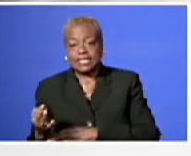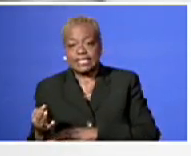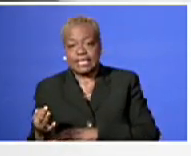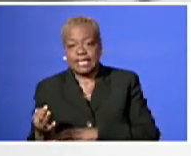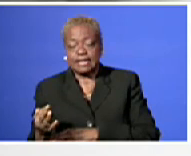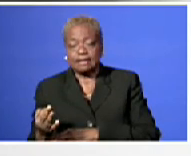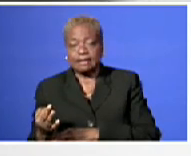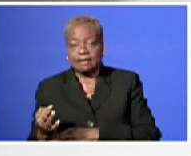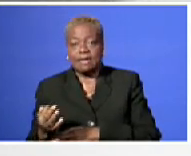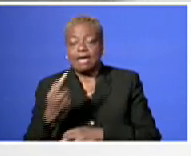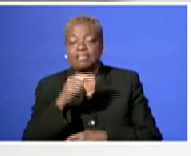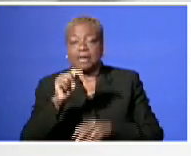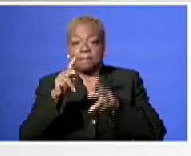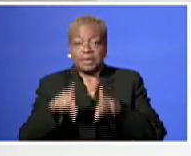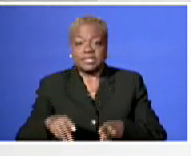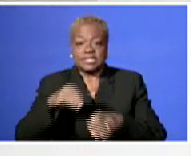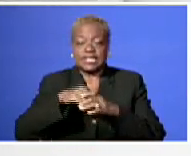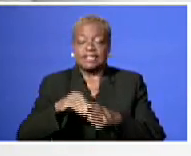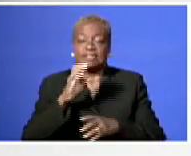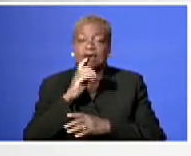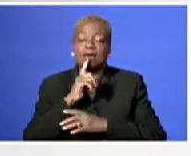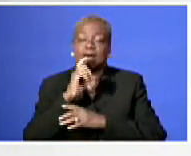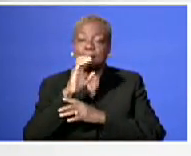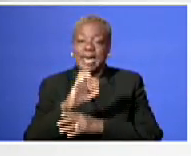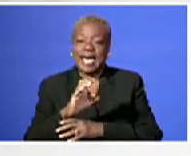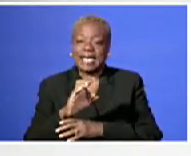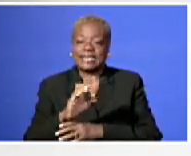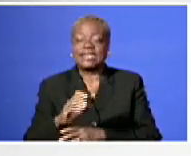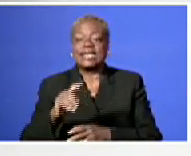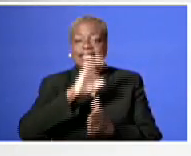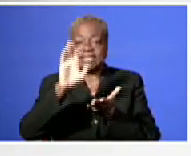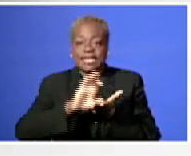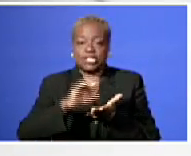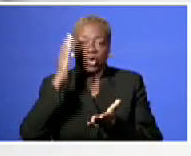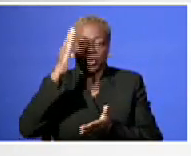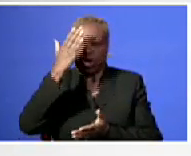the persons in the command center will be able to know where they are